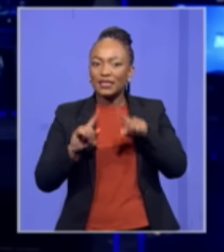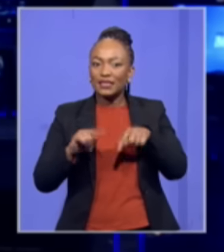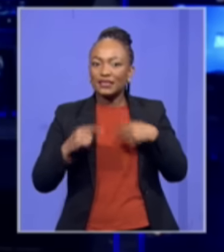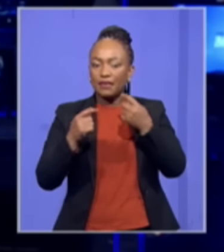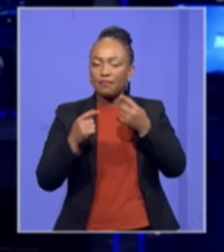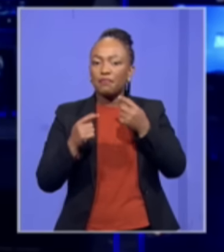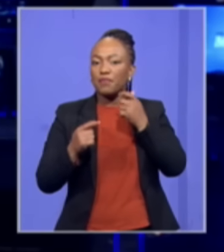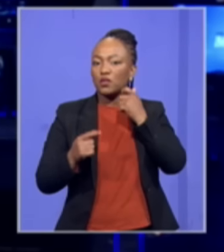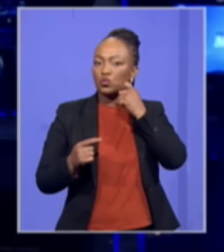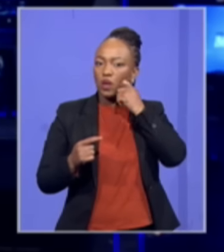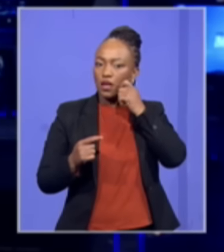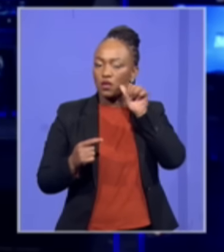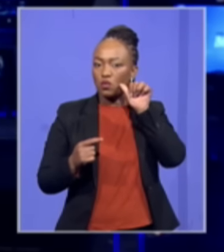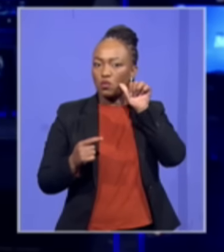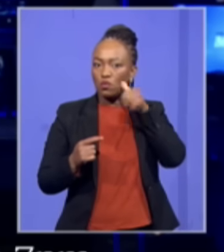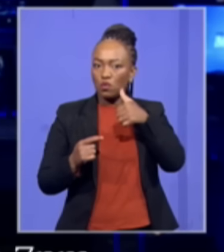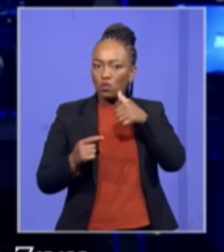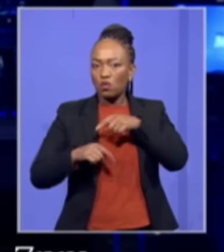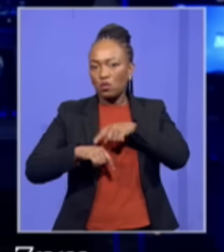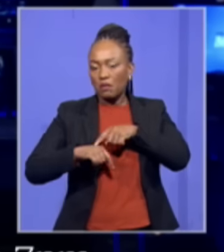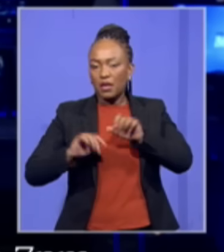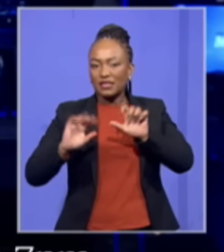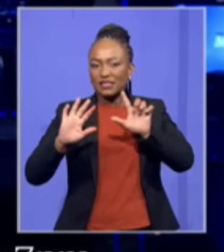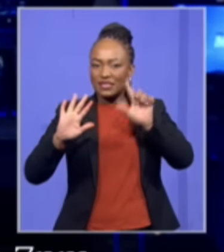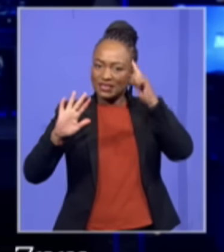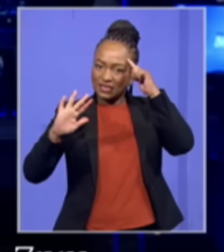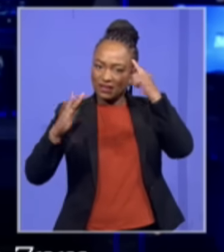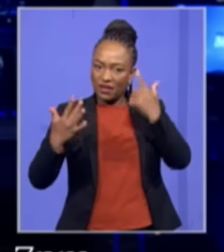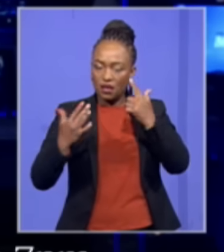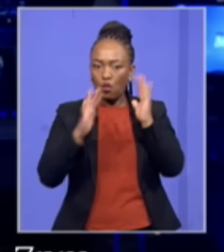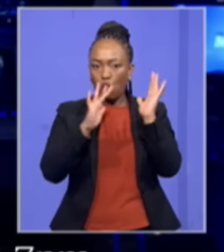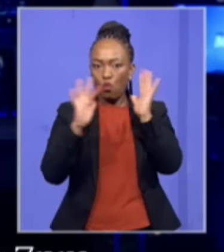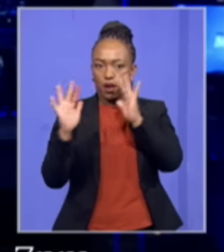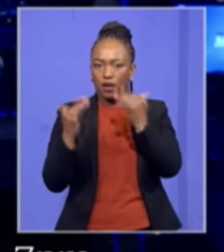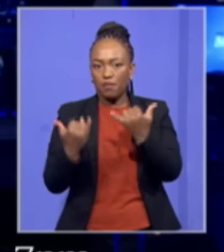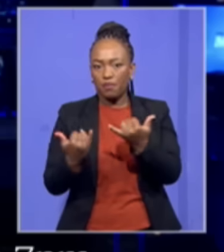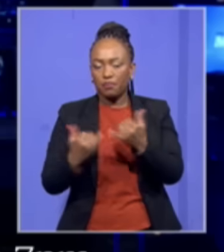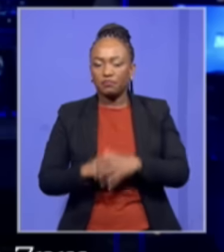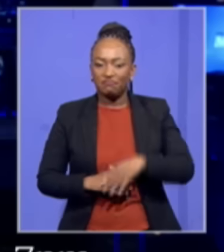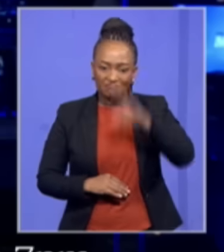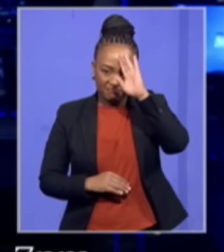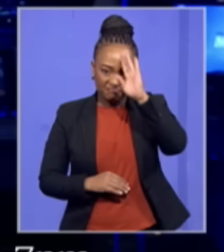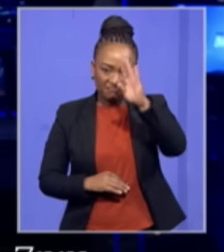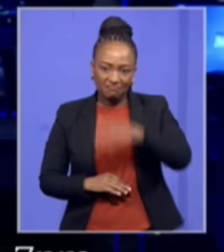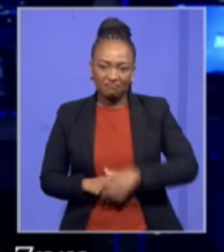wa ditaba tsa Setswana hosane ka hora ya bosupa. Bolepi bo a latela. Ke o taba.